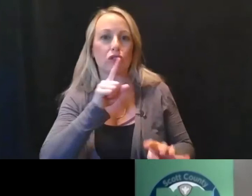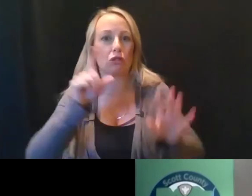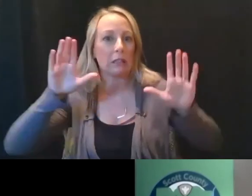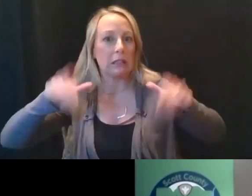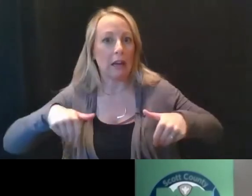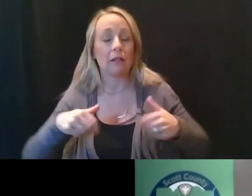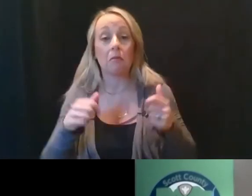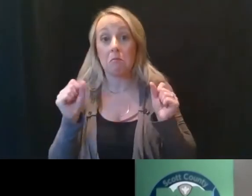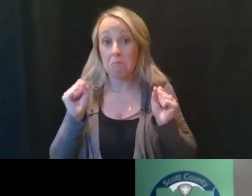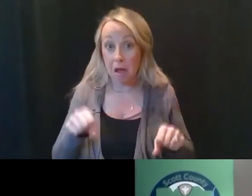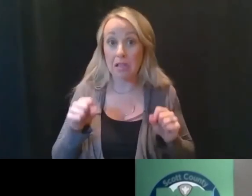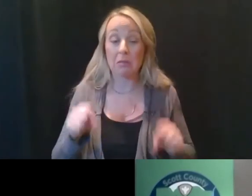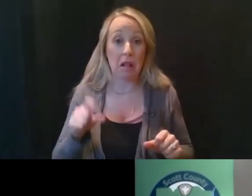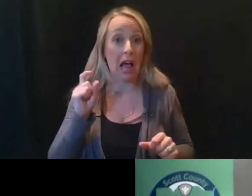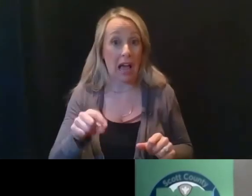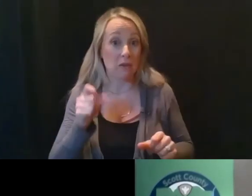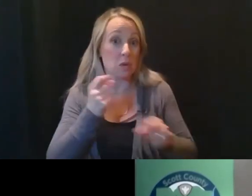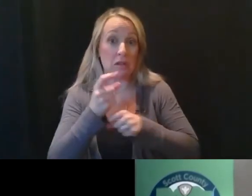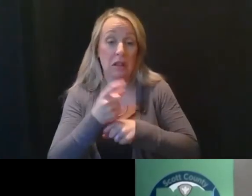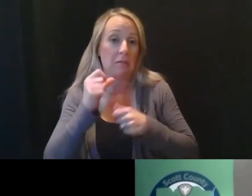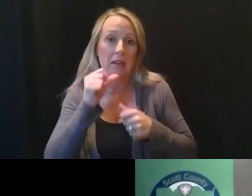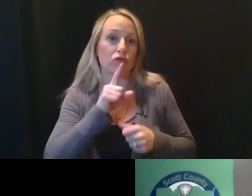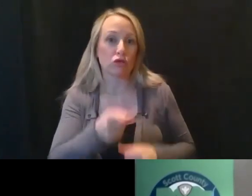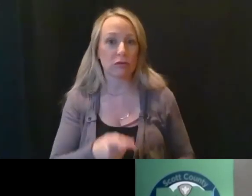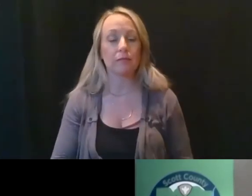be that you may have to take it yearly.